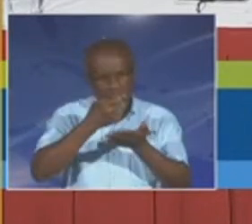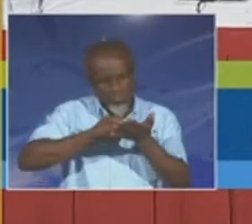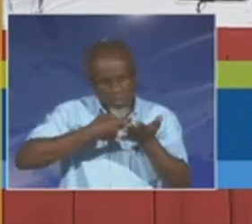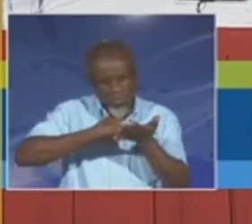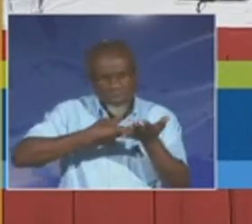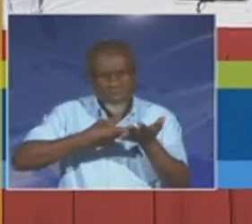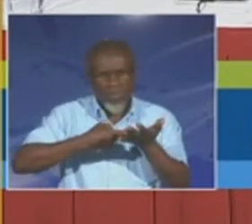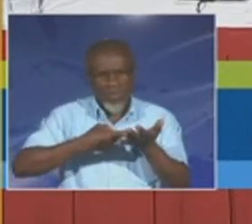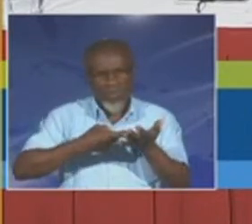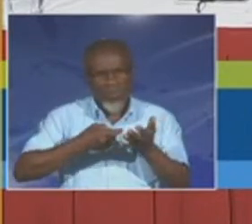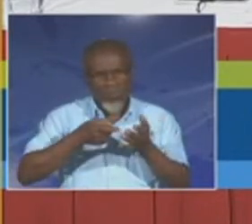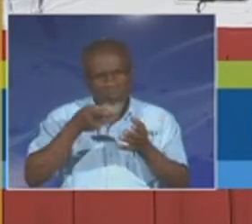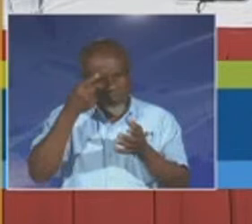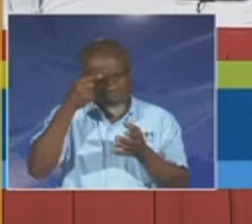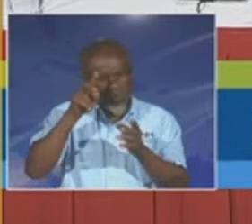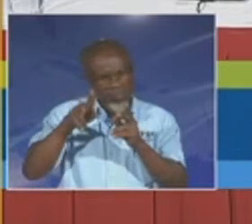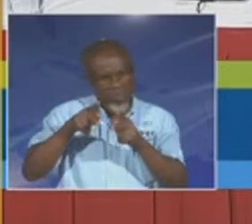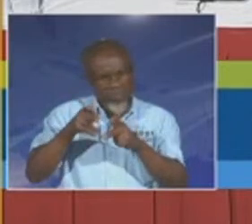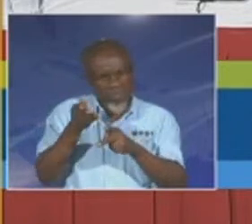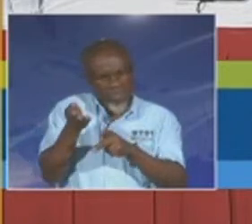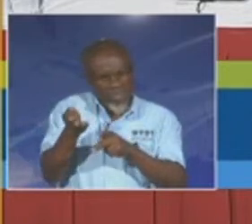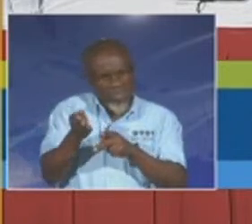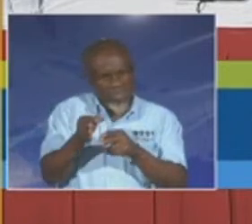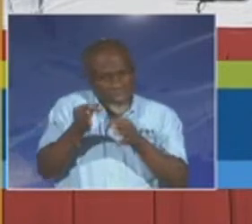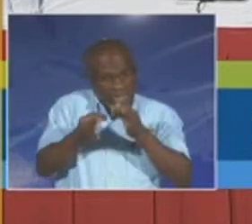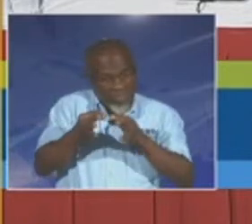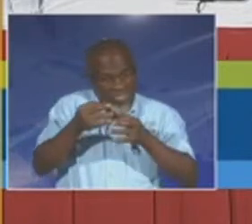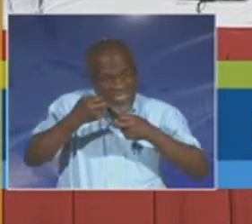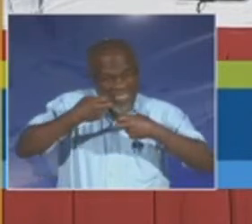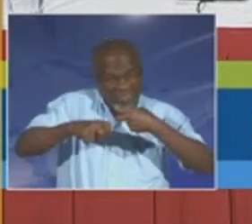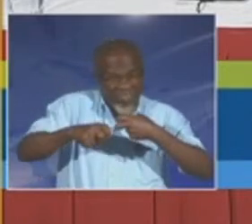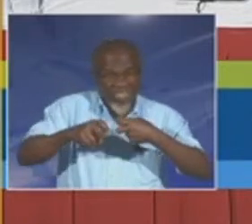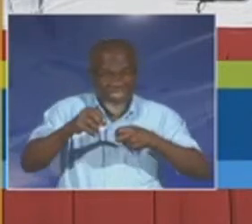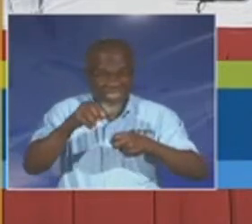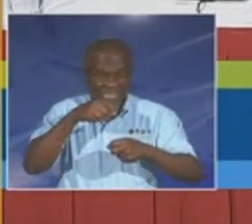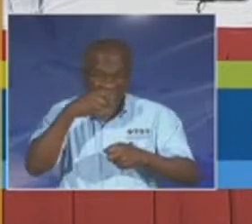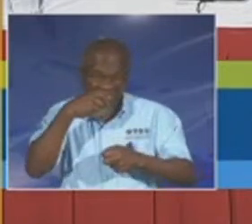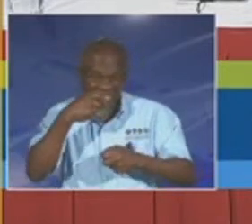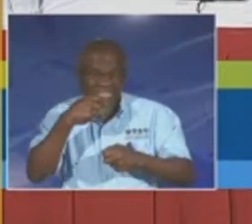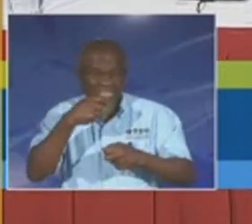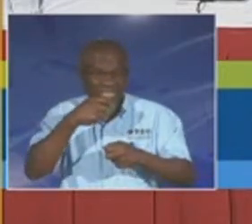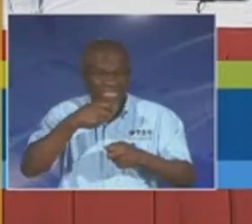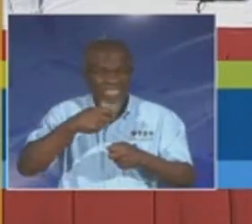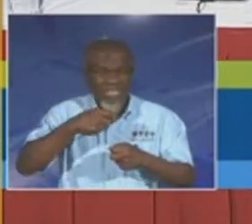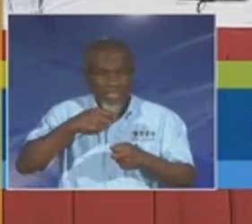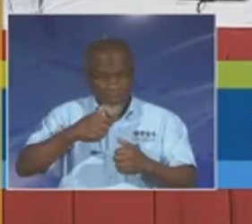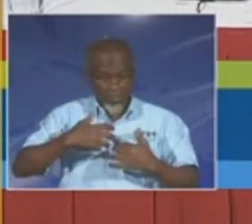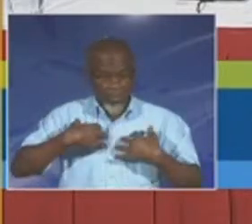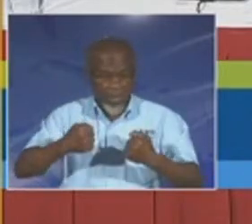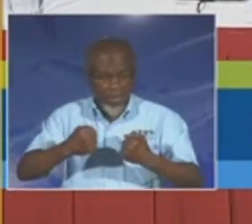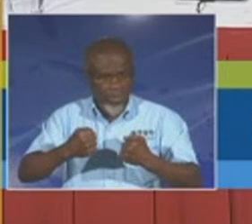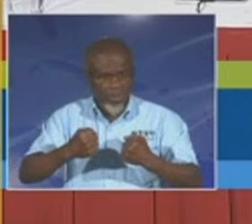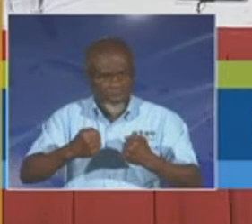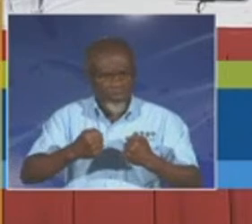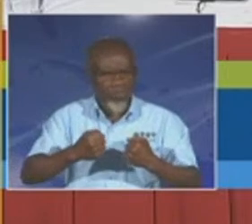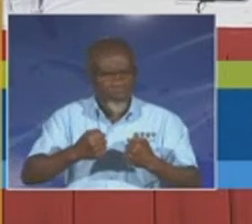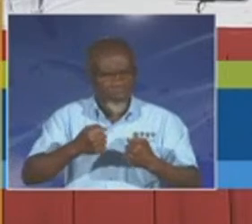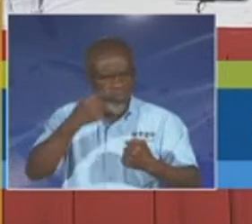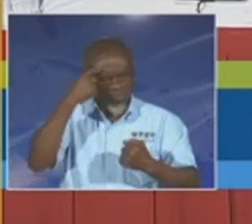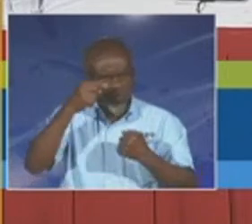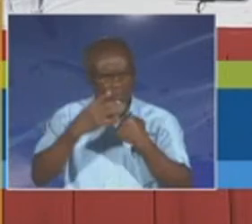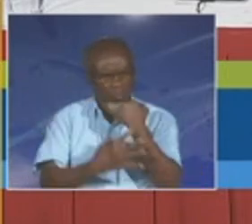the marginalized person. Is it more difficult to eat healthy? Is it more difficult for poor people to eat